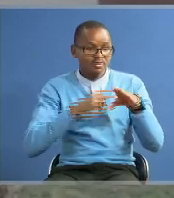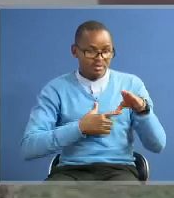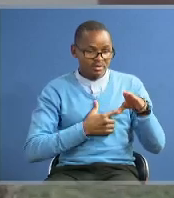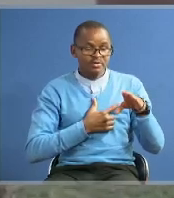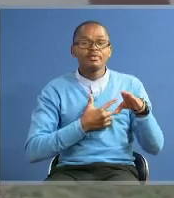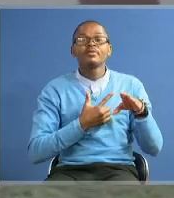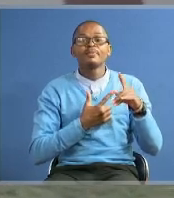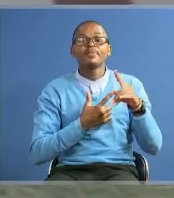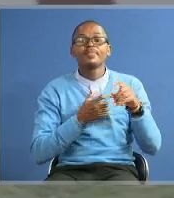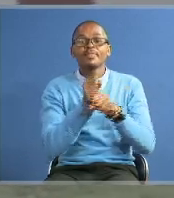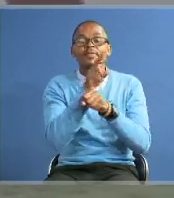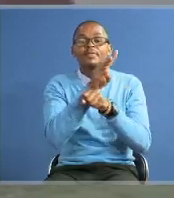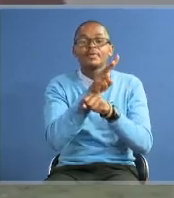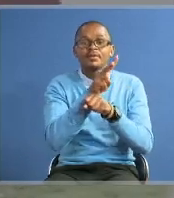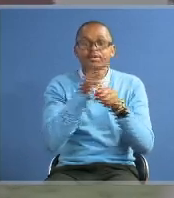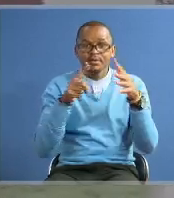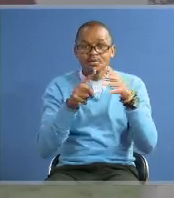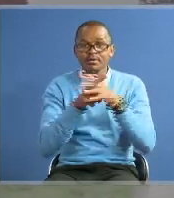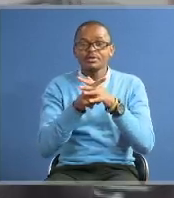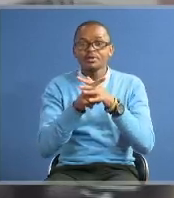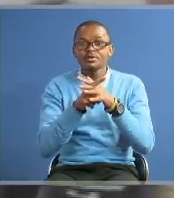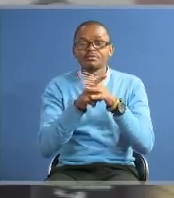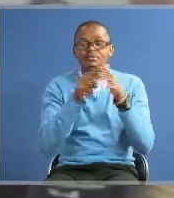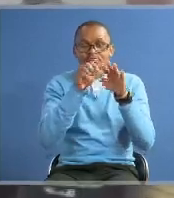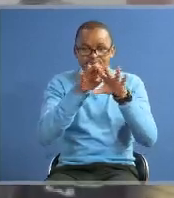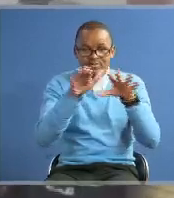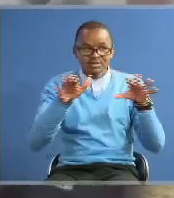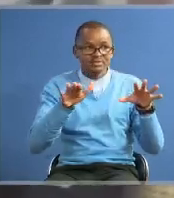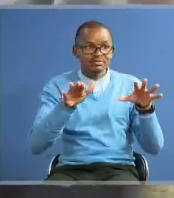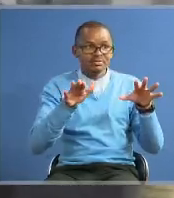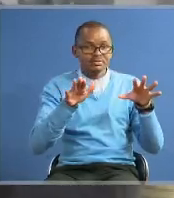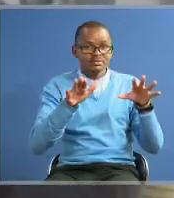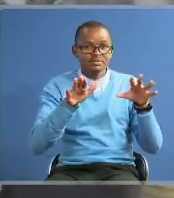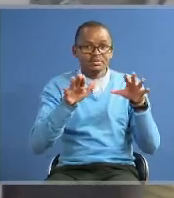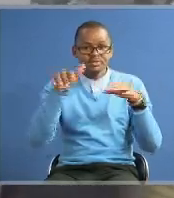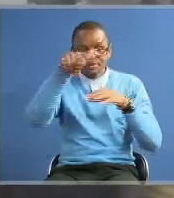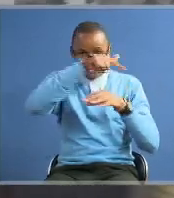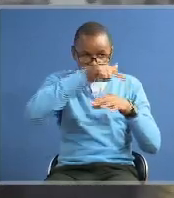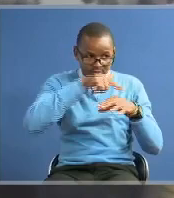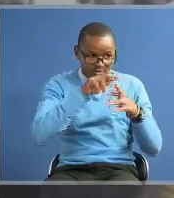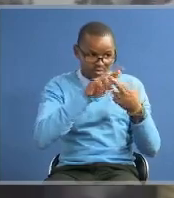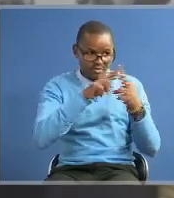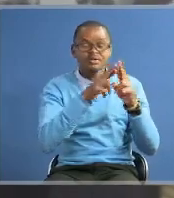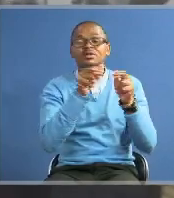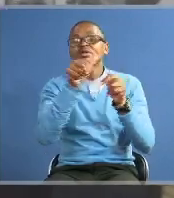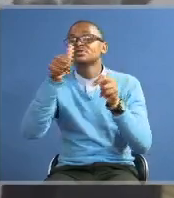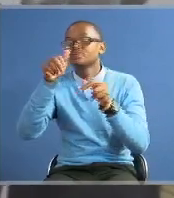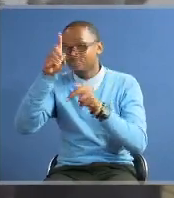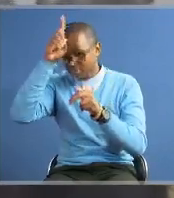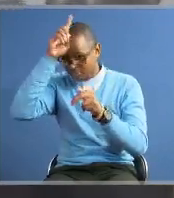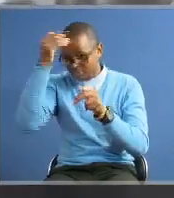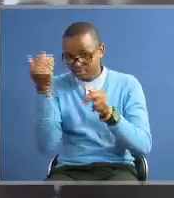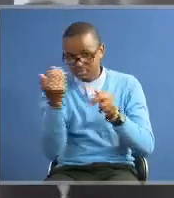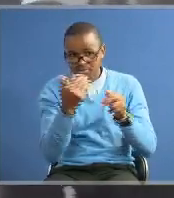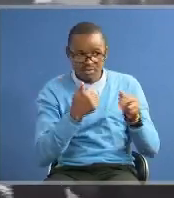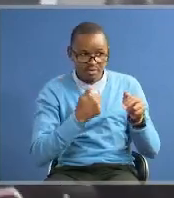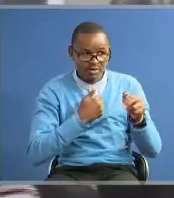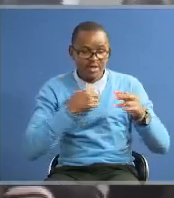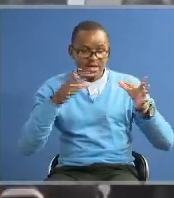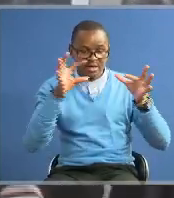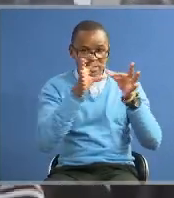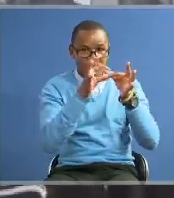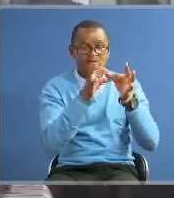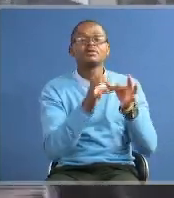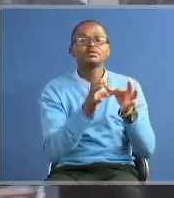visited for the December holidays, appearing cool and composed, surrounded by his relatives and other village children who had joined him